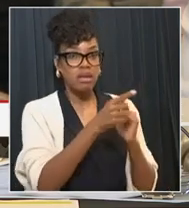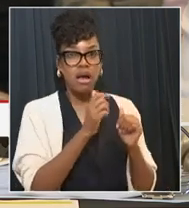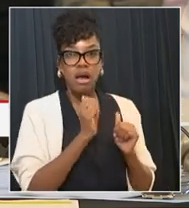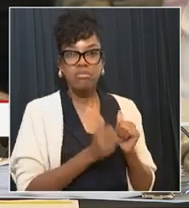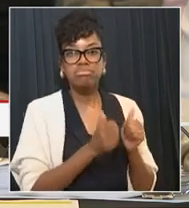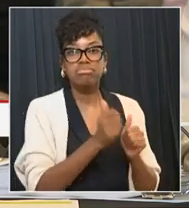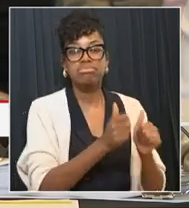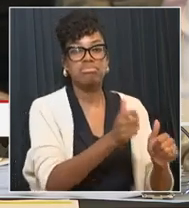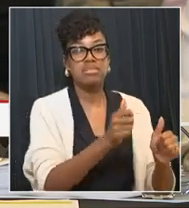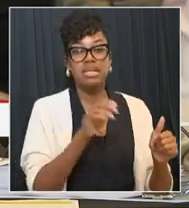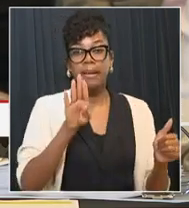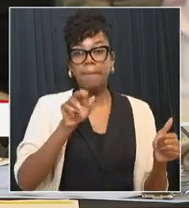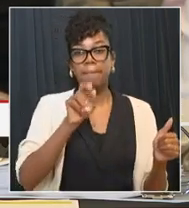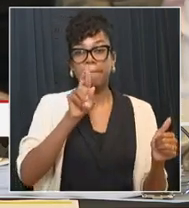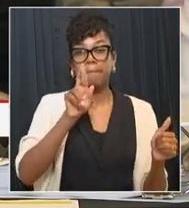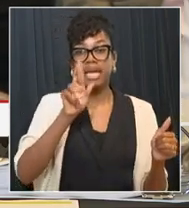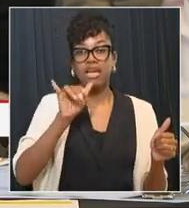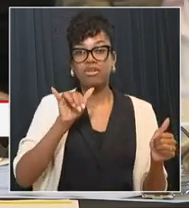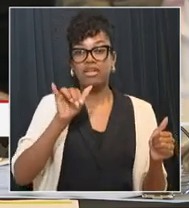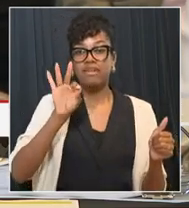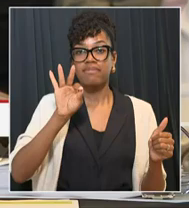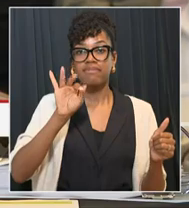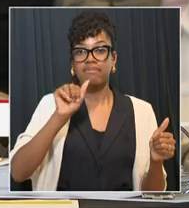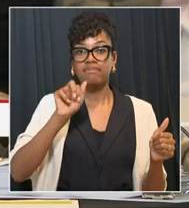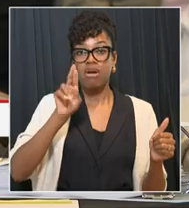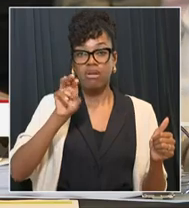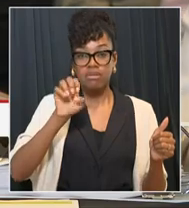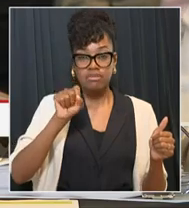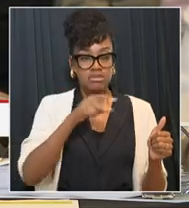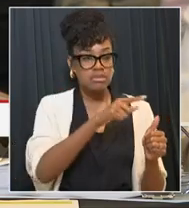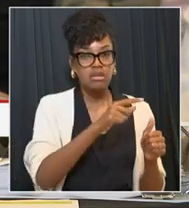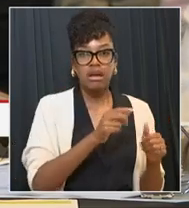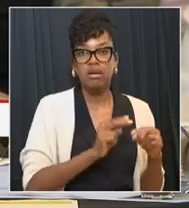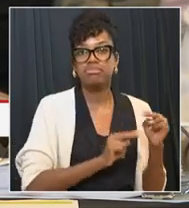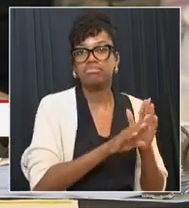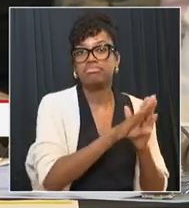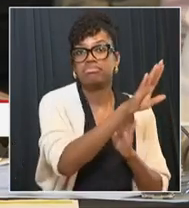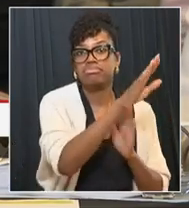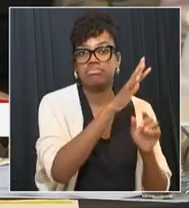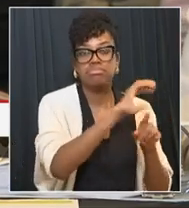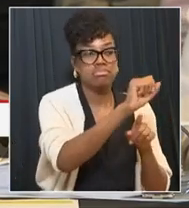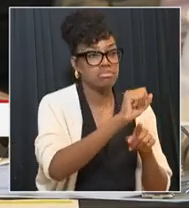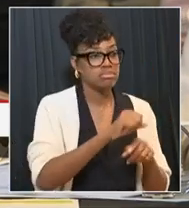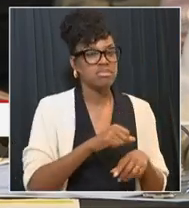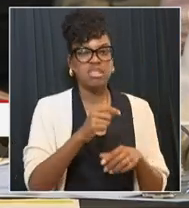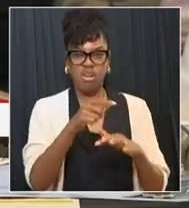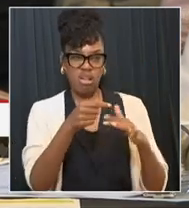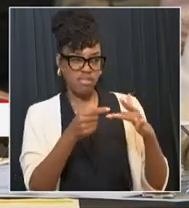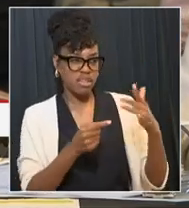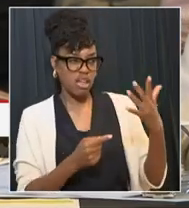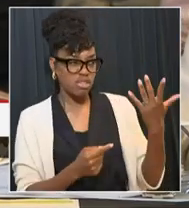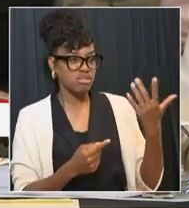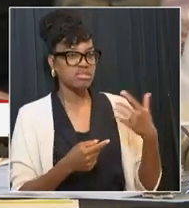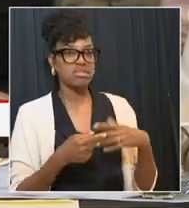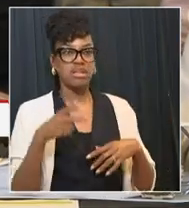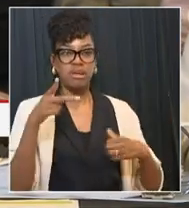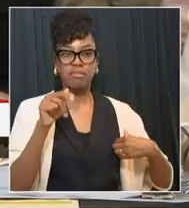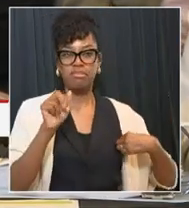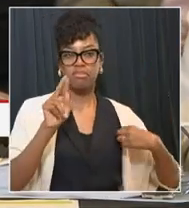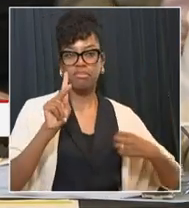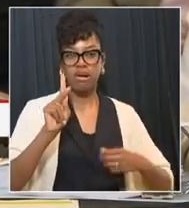Farm. What are the Northwest one, Park Morton, and Bruce Monroe. So